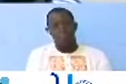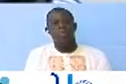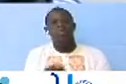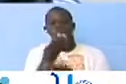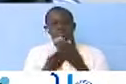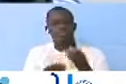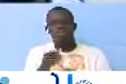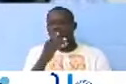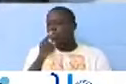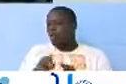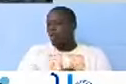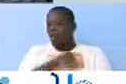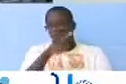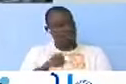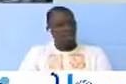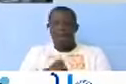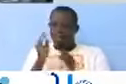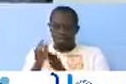was cooked up a long time ago.